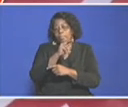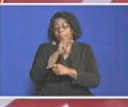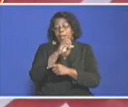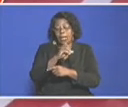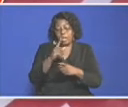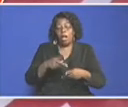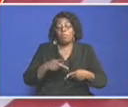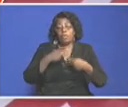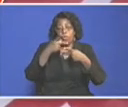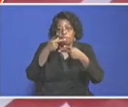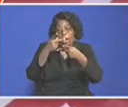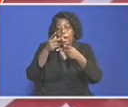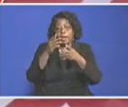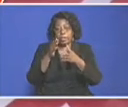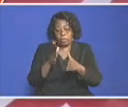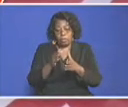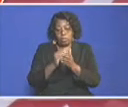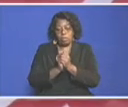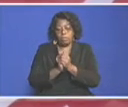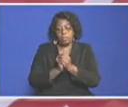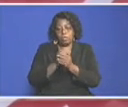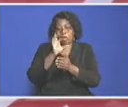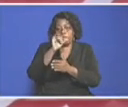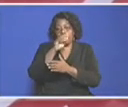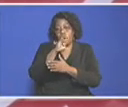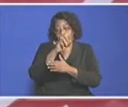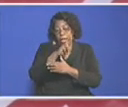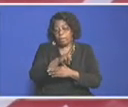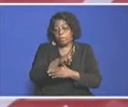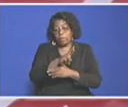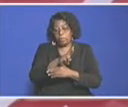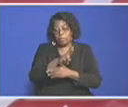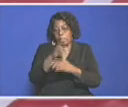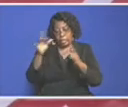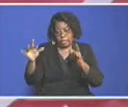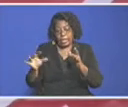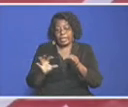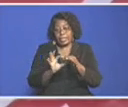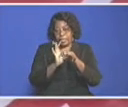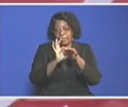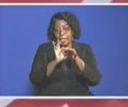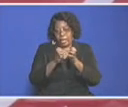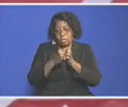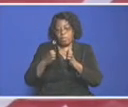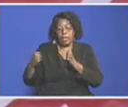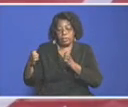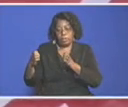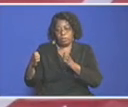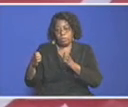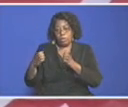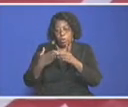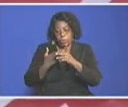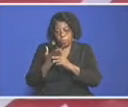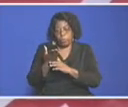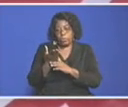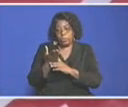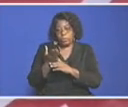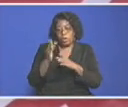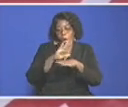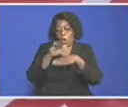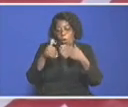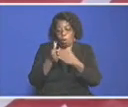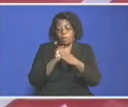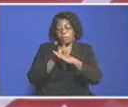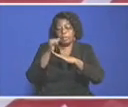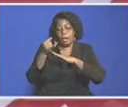where suitable, fiber optic broadband connectivity is expanded and extended throughout all the islands